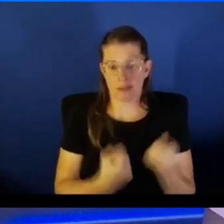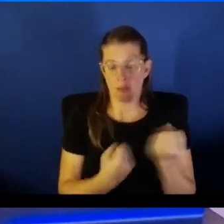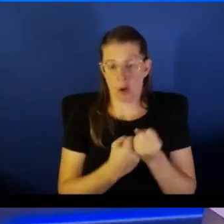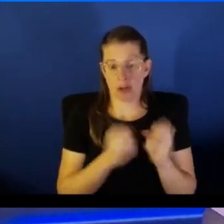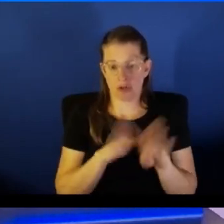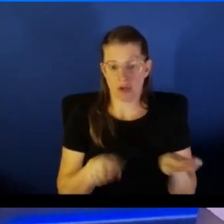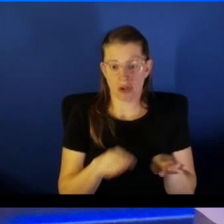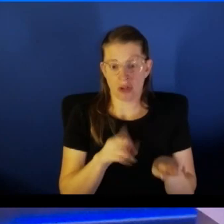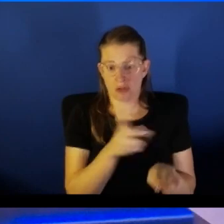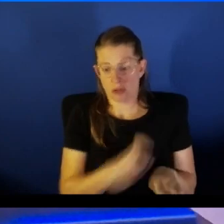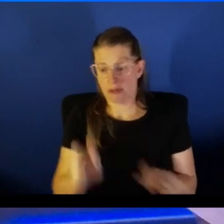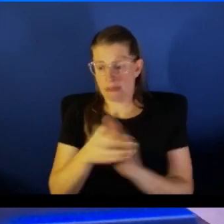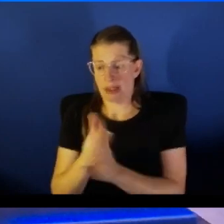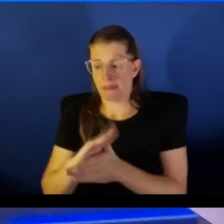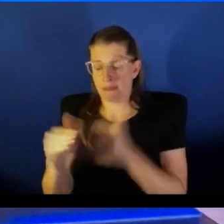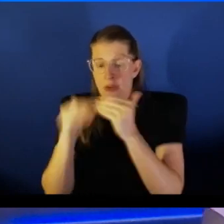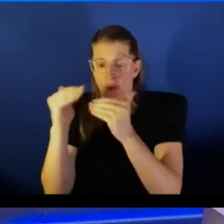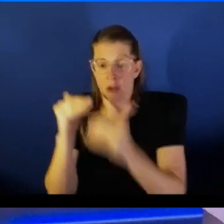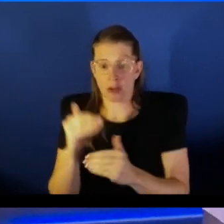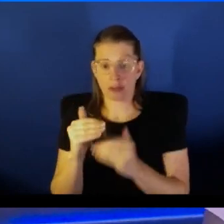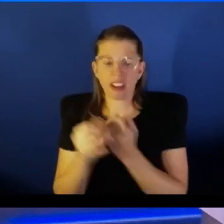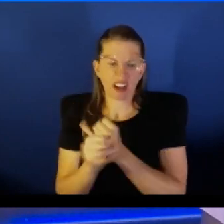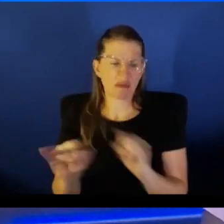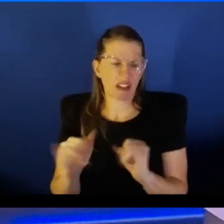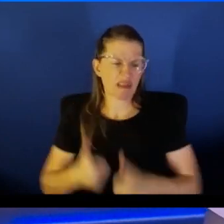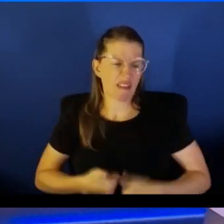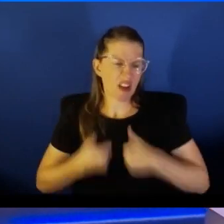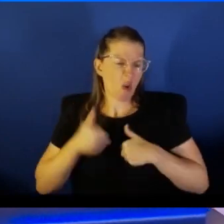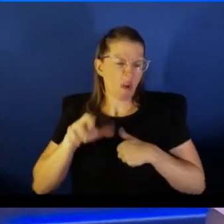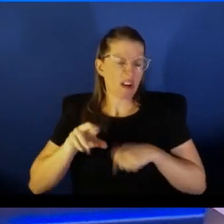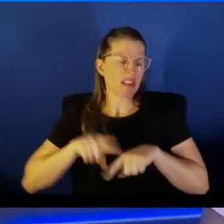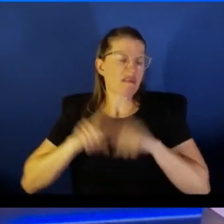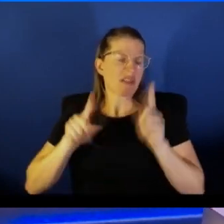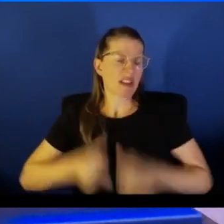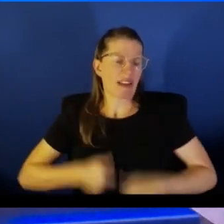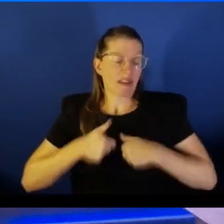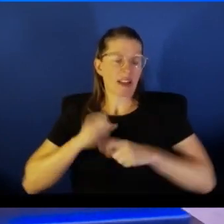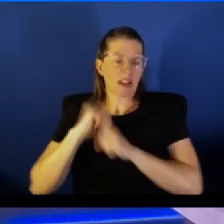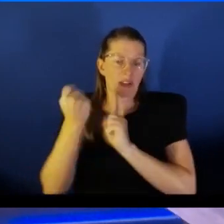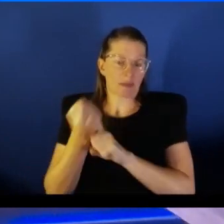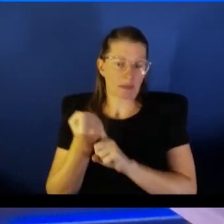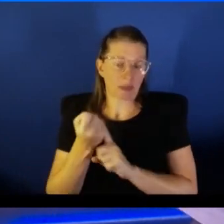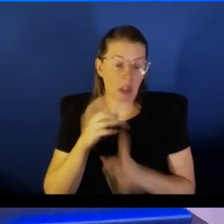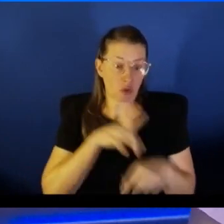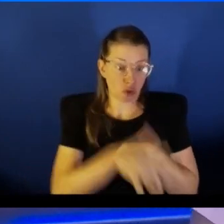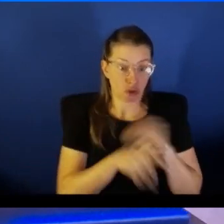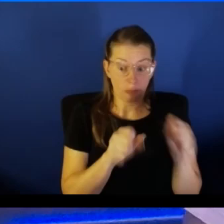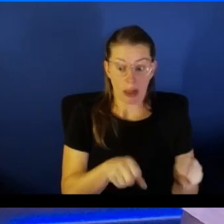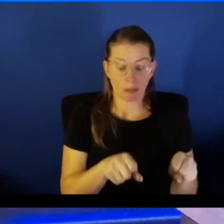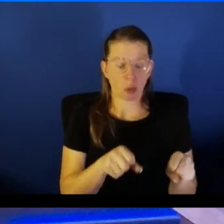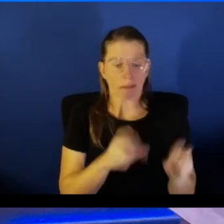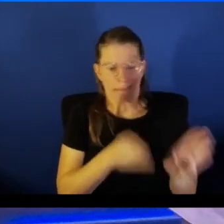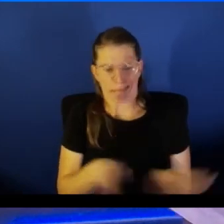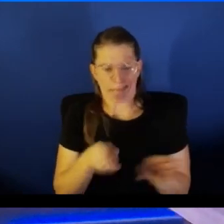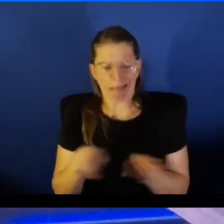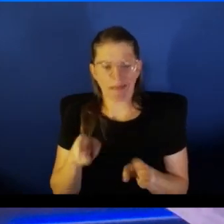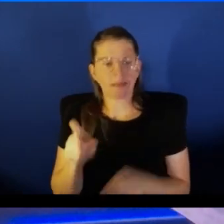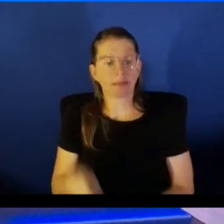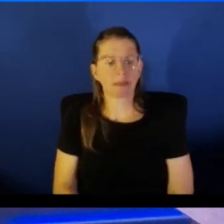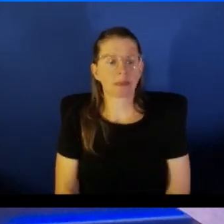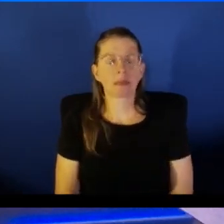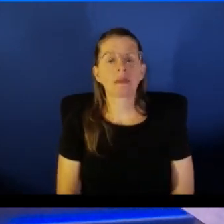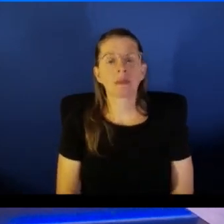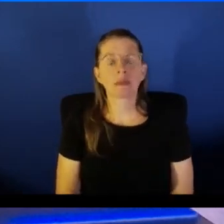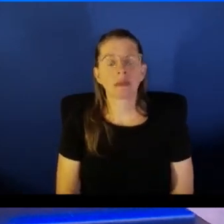into adulthood, into independent living or different living situations as early as possible. So the general rule of thumb